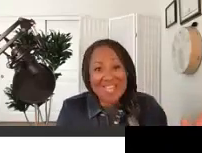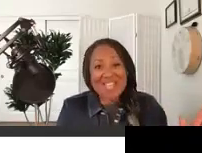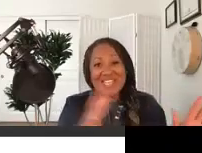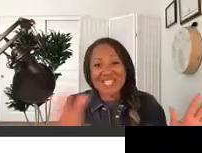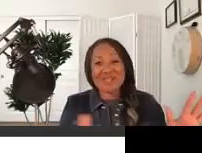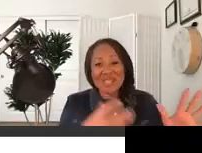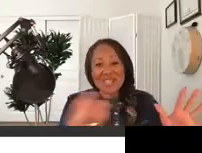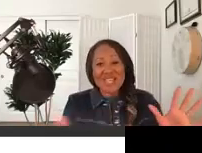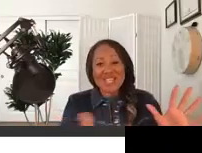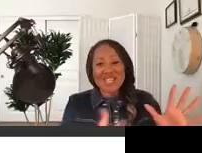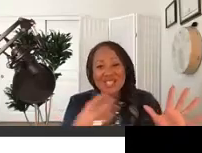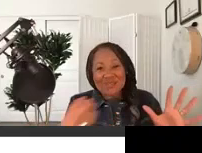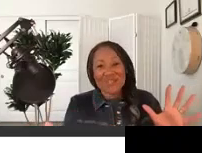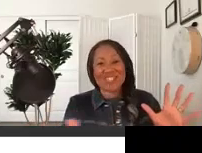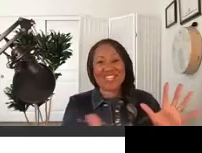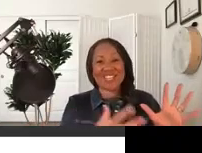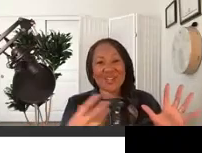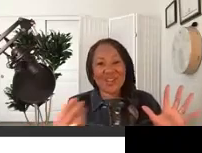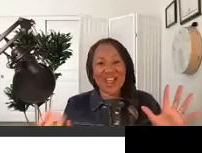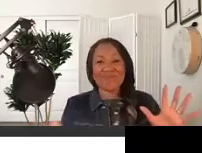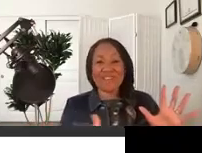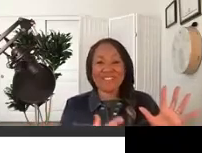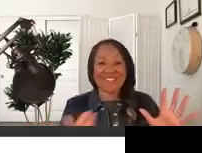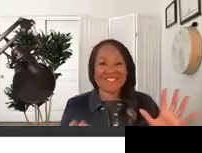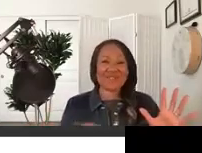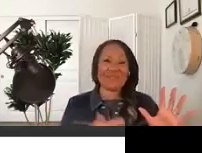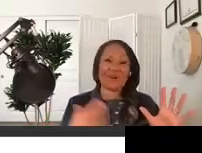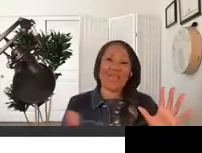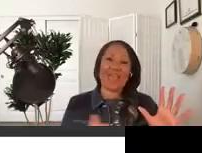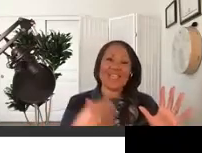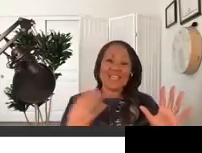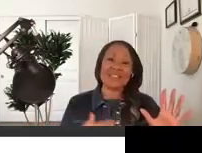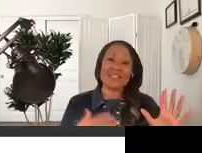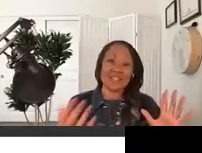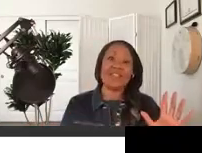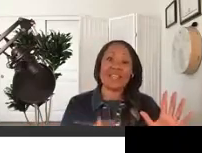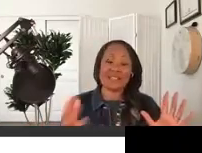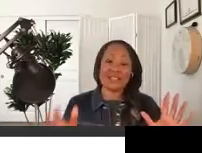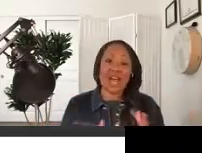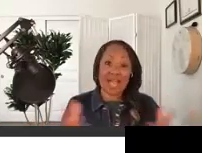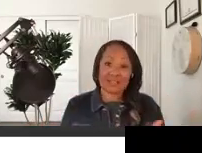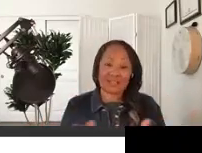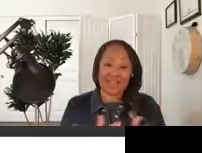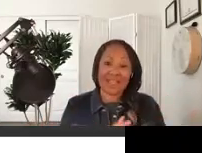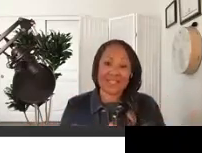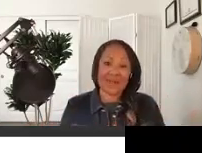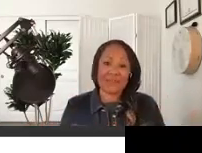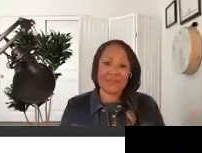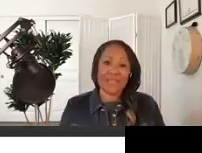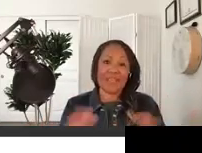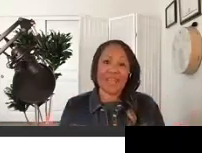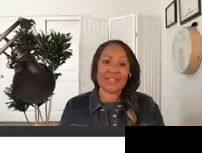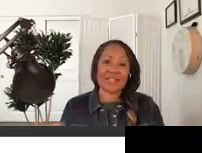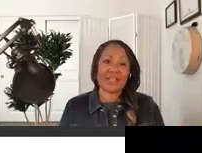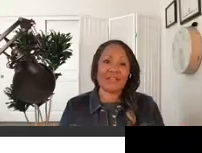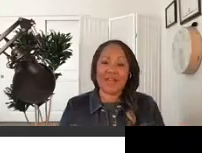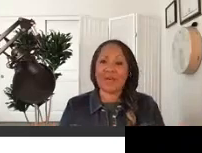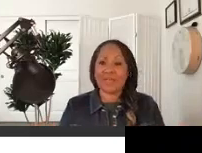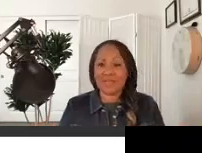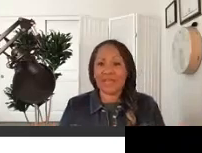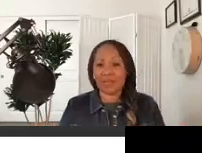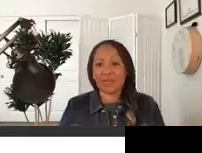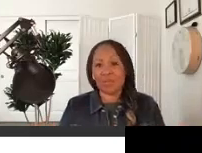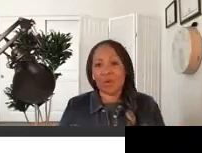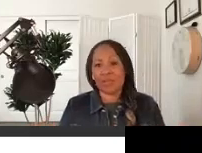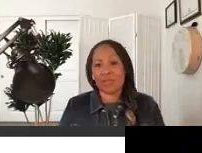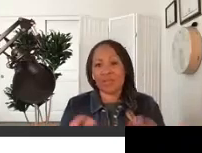But this particular iPresentation format, it's living, it's alive, and that's kind of how I